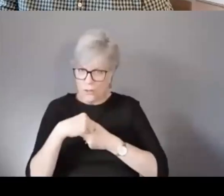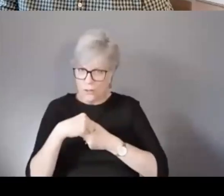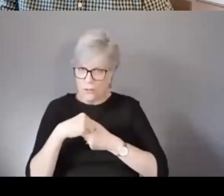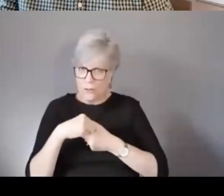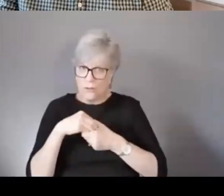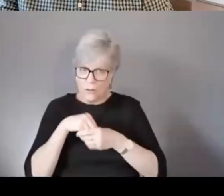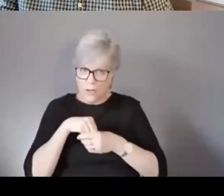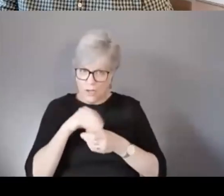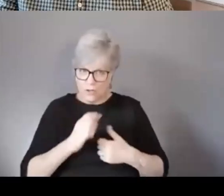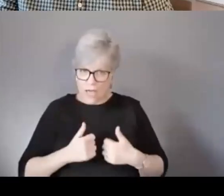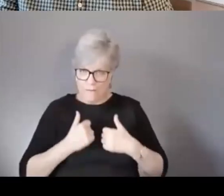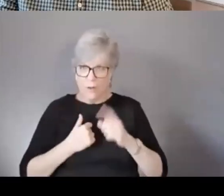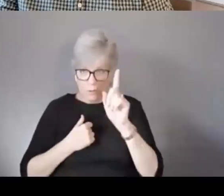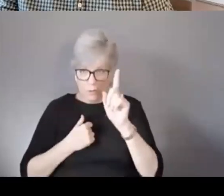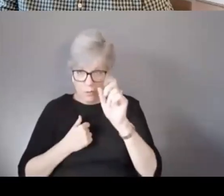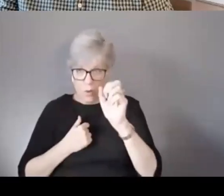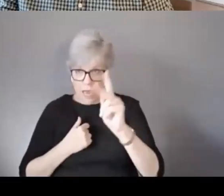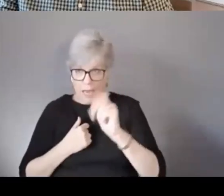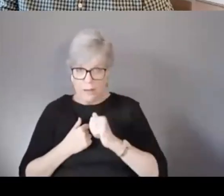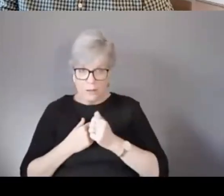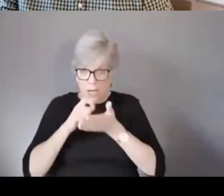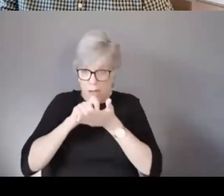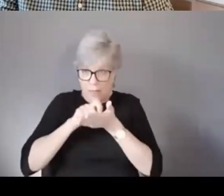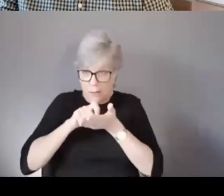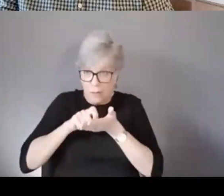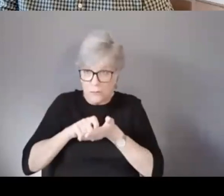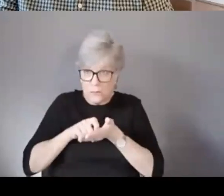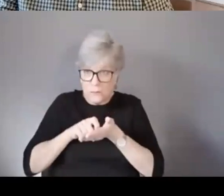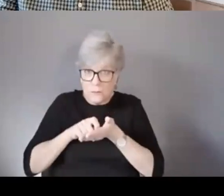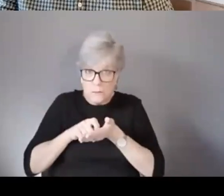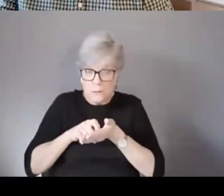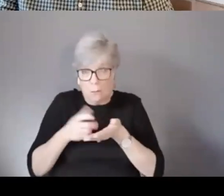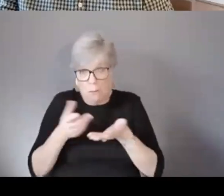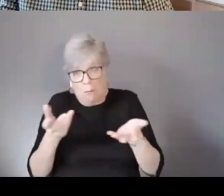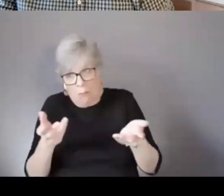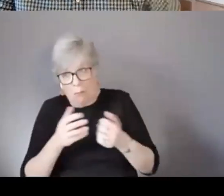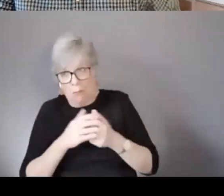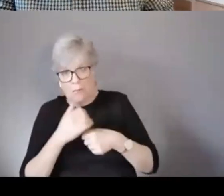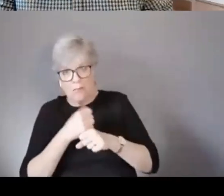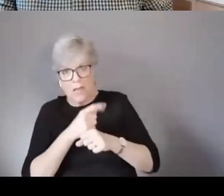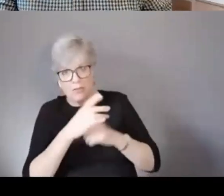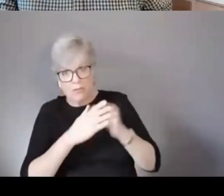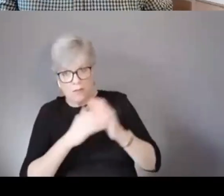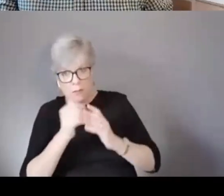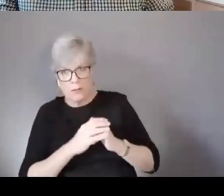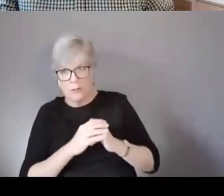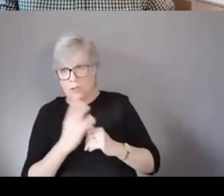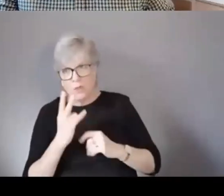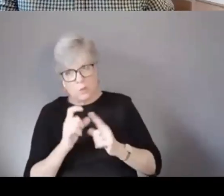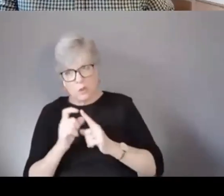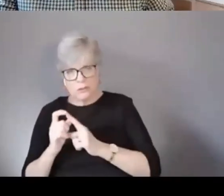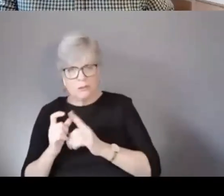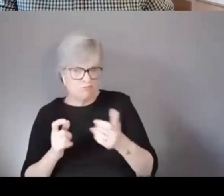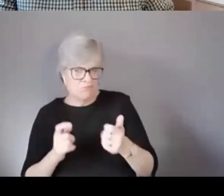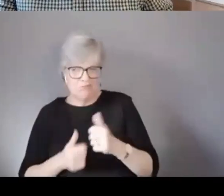life. Well, so I write them down. Well, if it makes you comfortable, it's just 2 words. You find